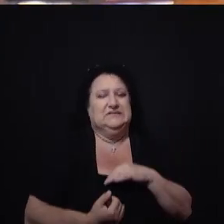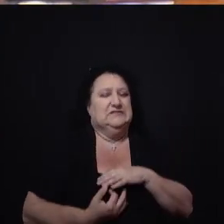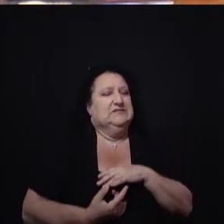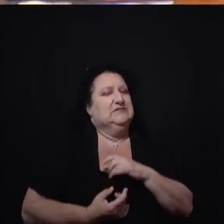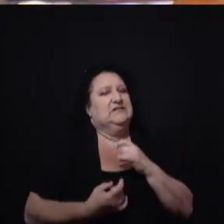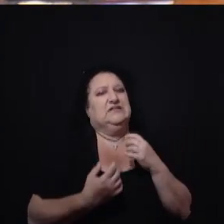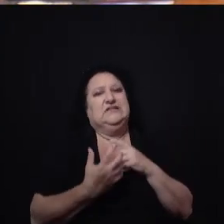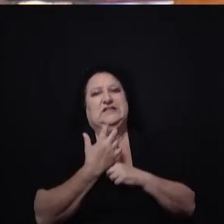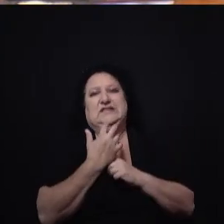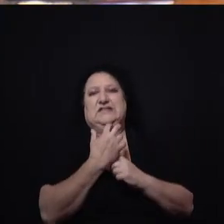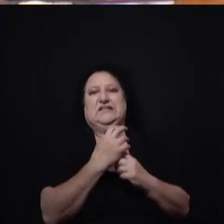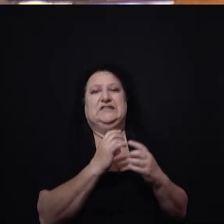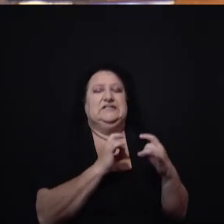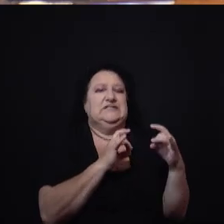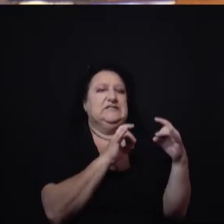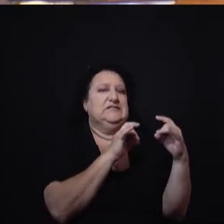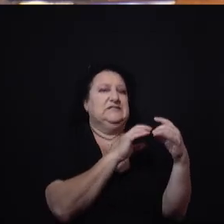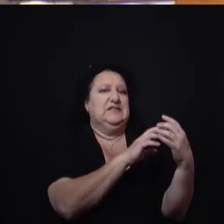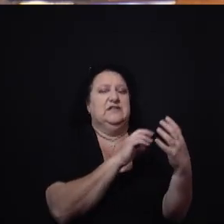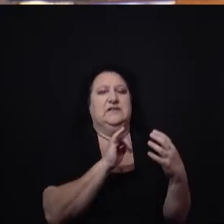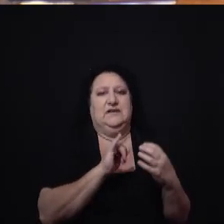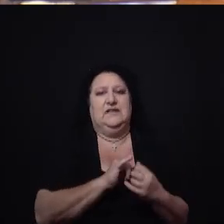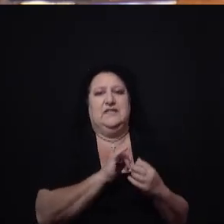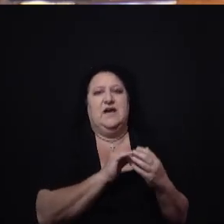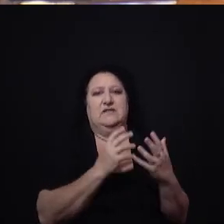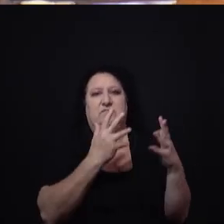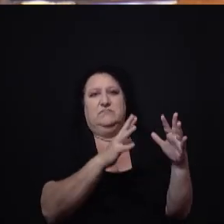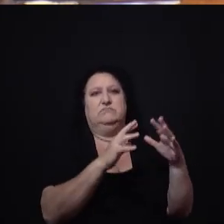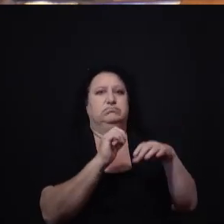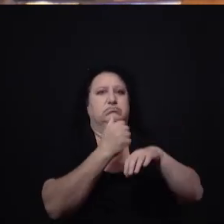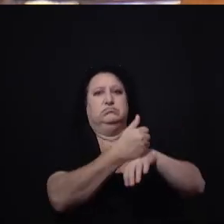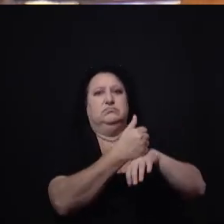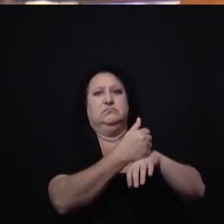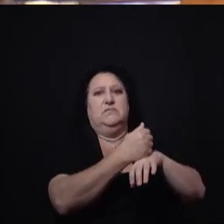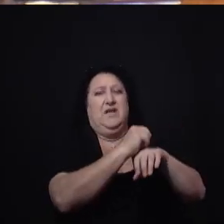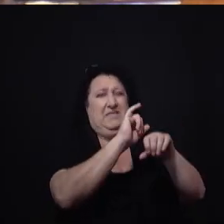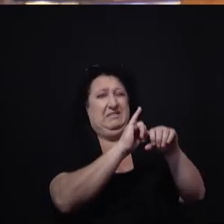would ever understand and ever really experience what that means in the church of Jesus Christ.